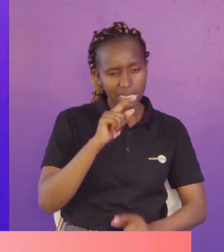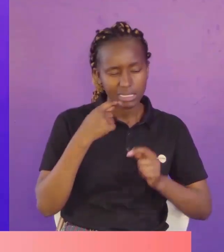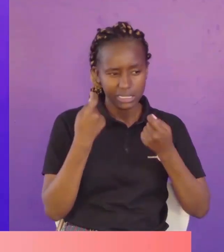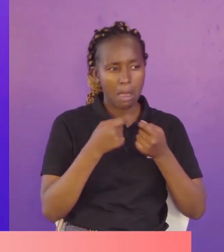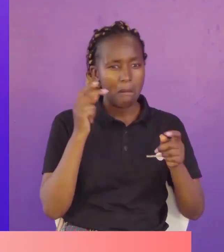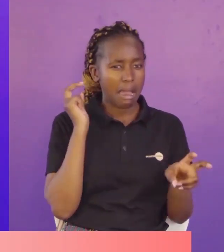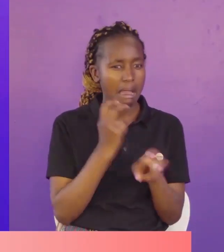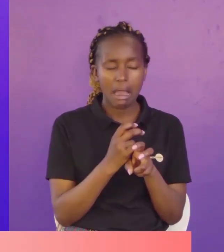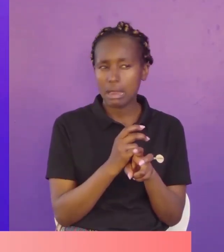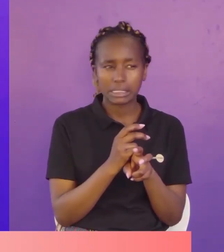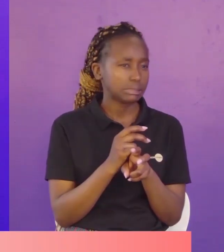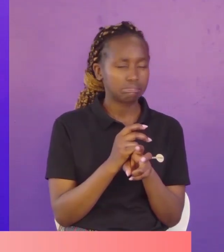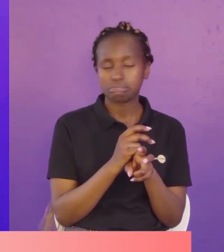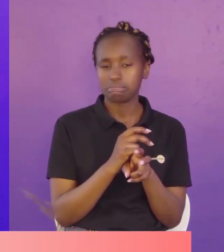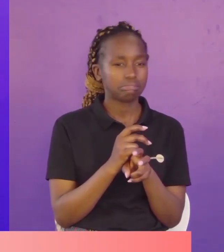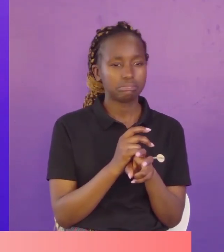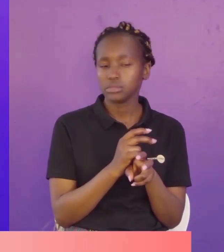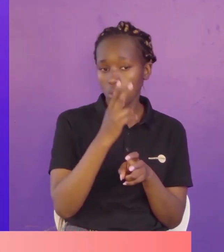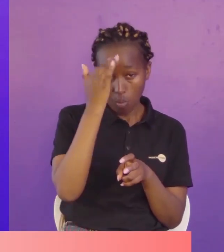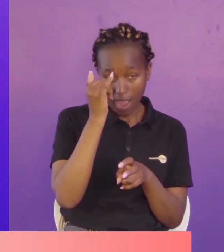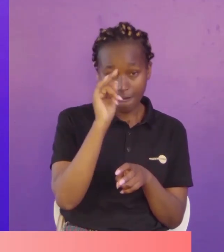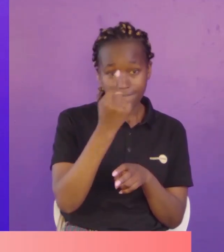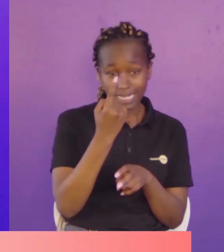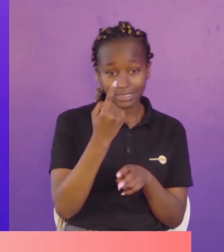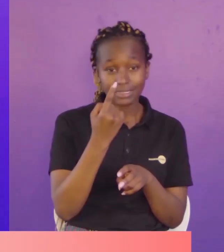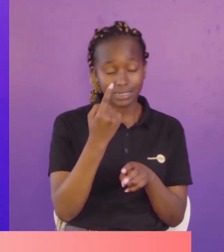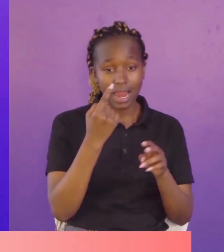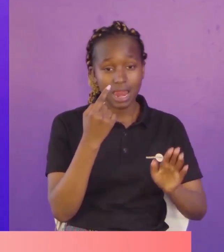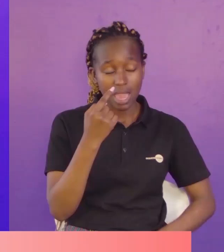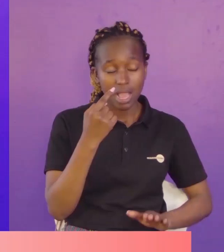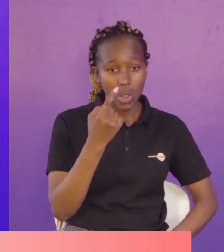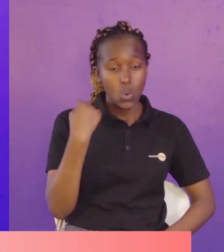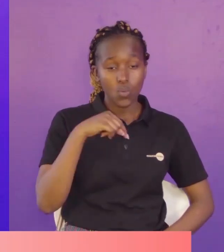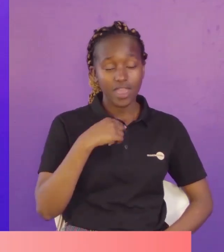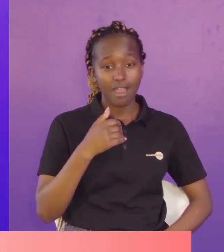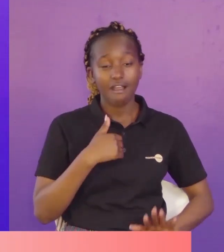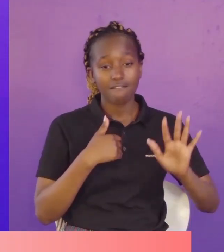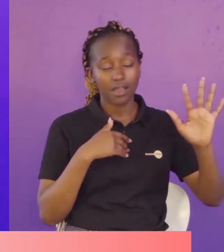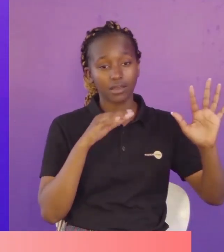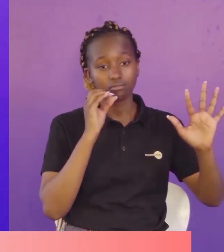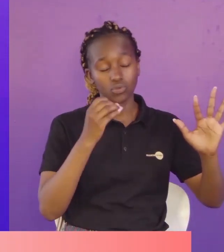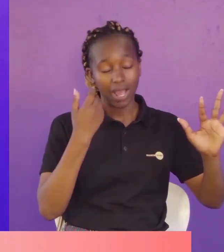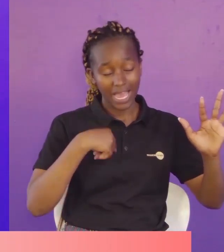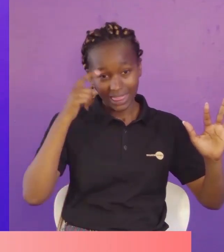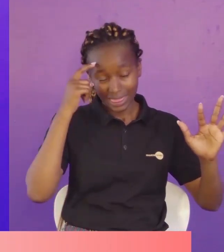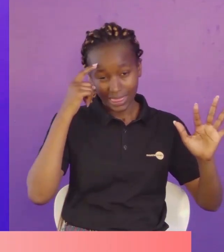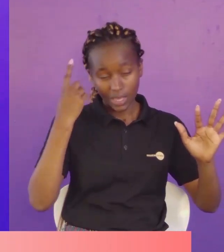hard team to beat, because on the first leg we beat them 5-0. Yeah. So this will